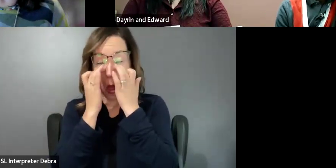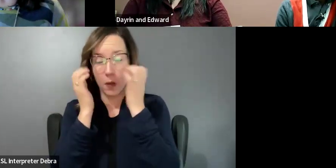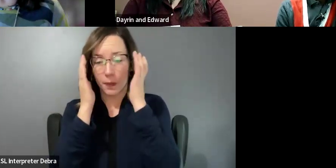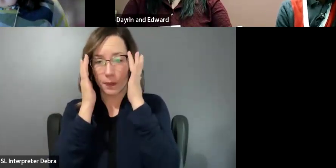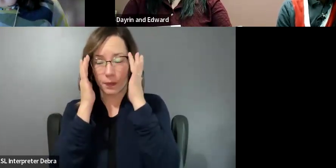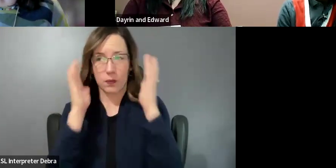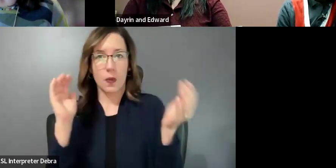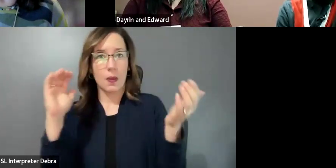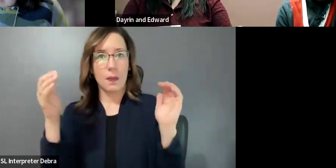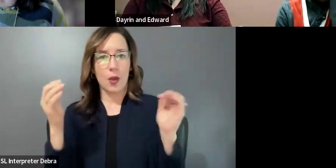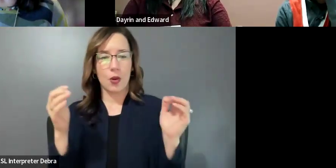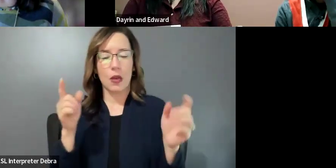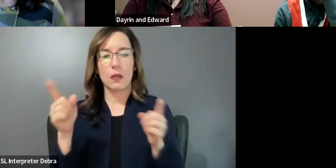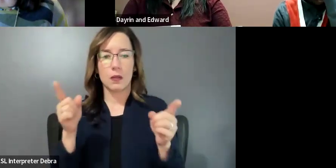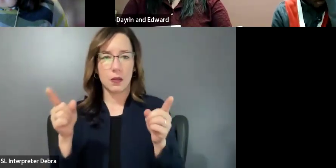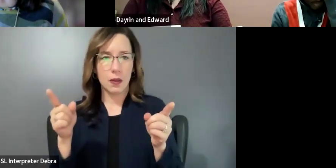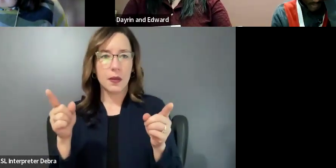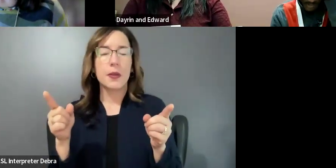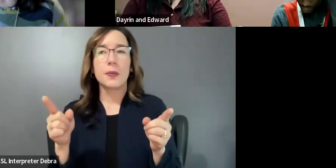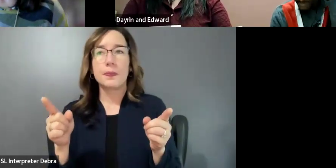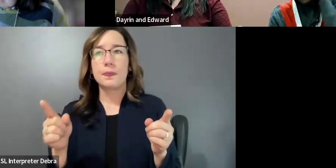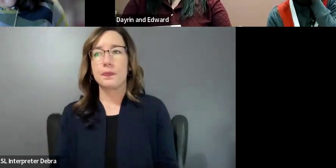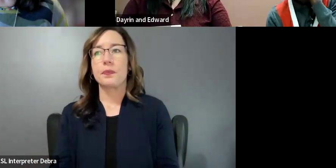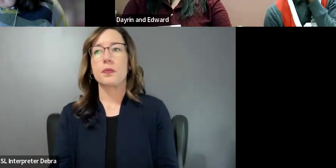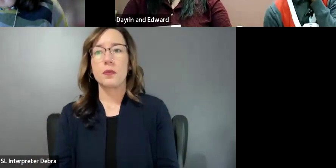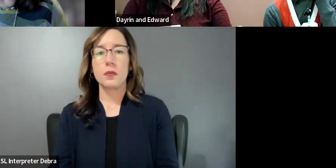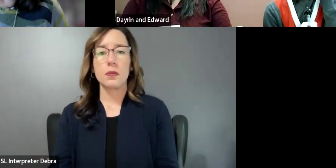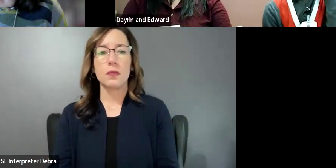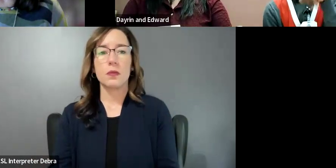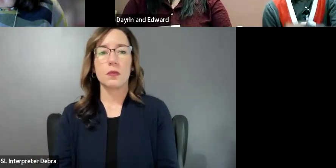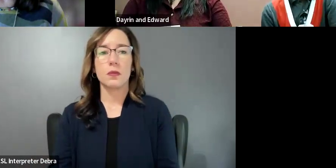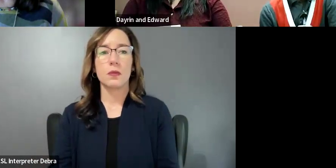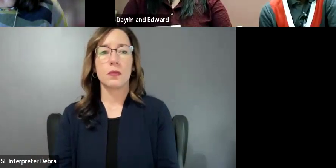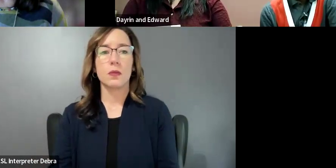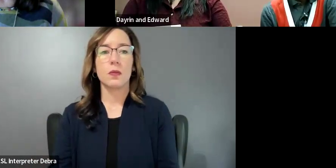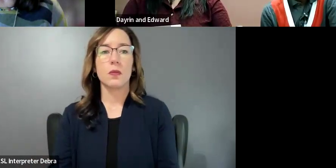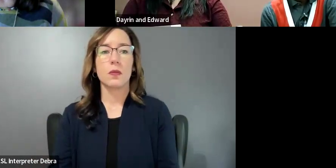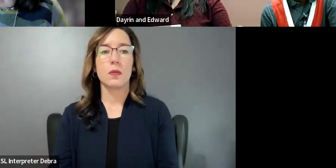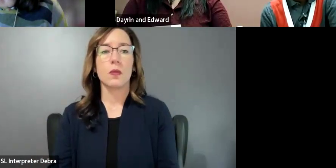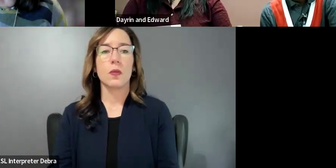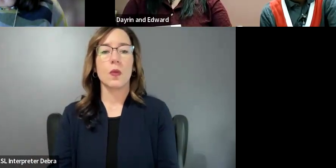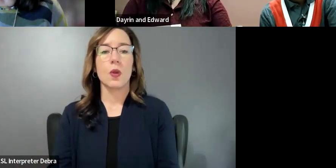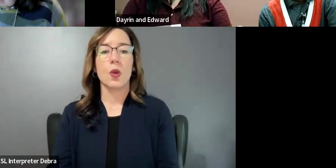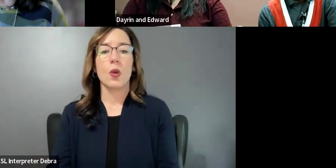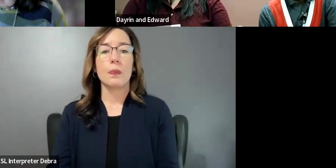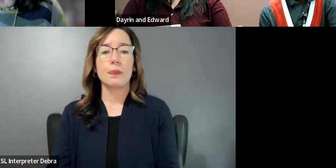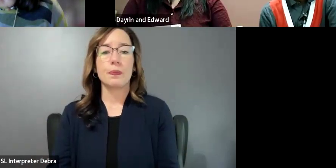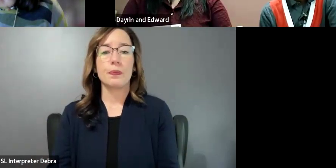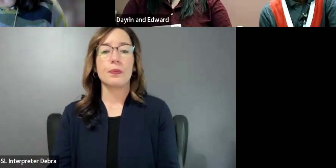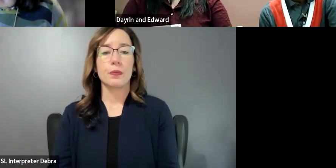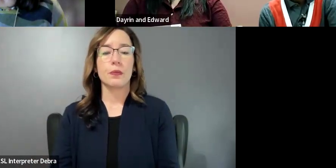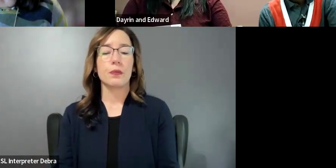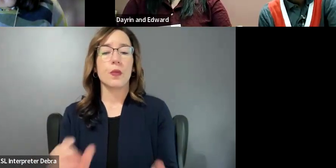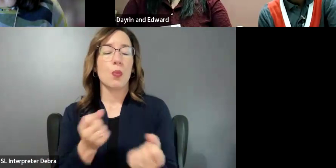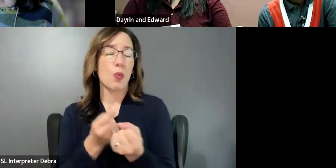comparing the two of these and promoting that self-advocacy piece is really tying in